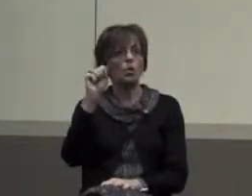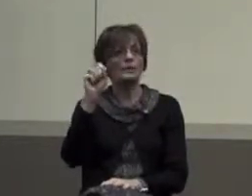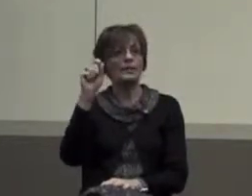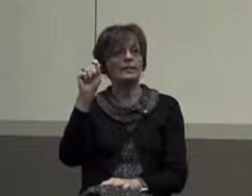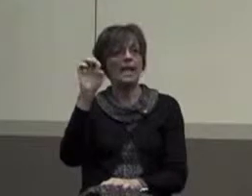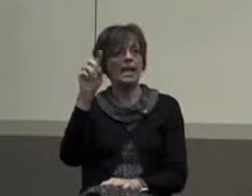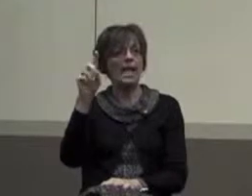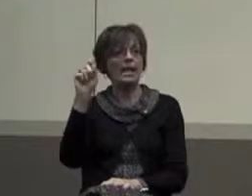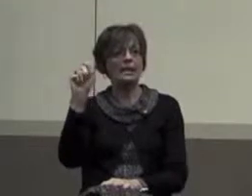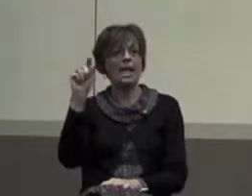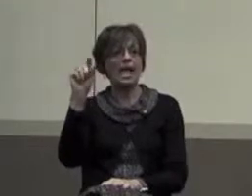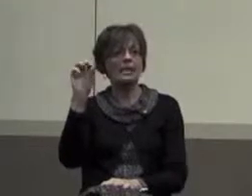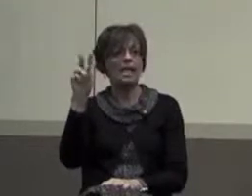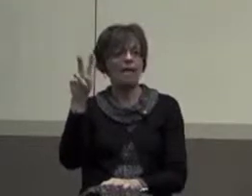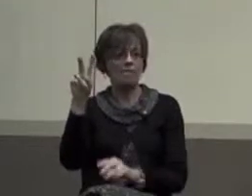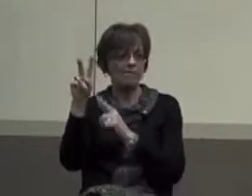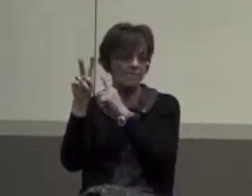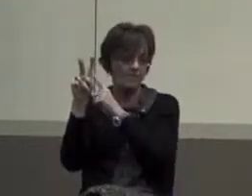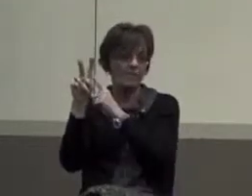www.whatworks.ed.gov.